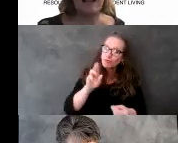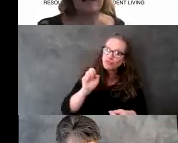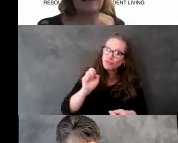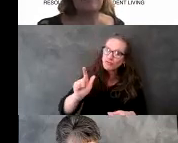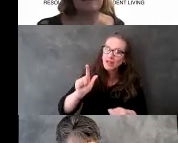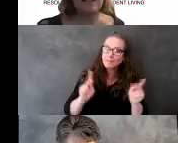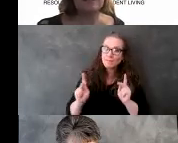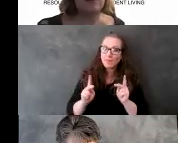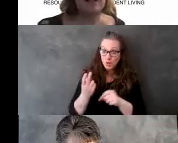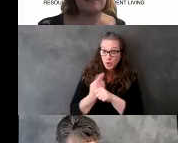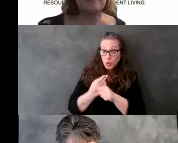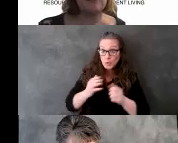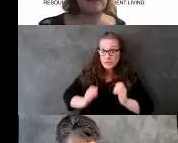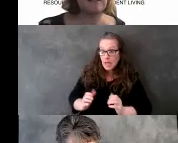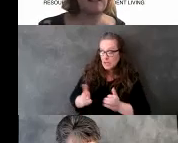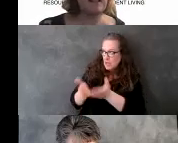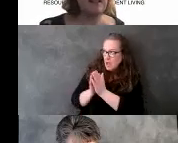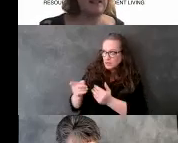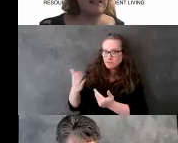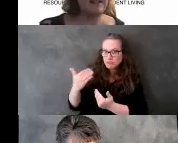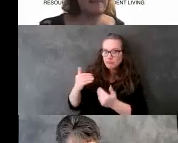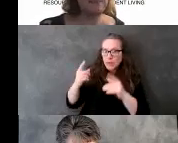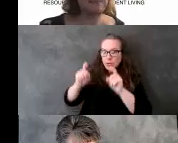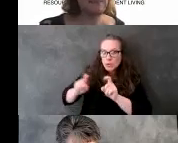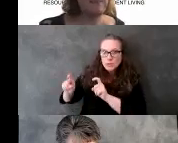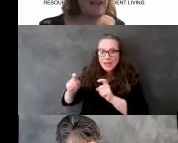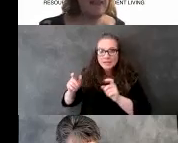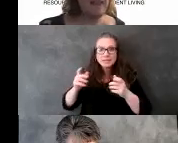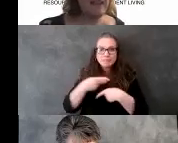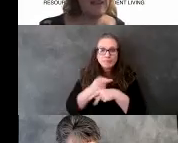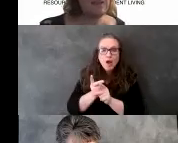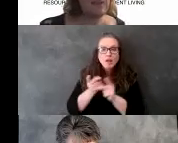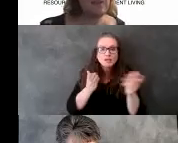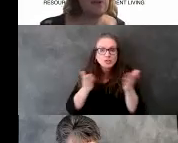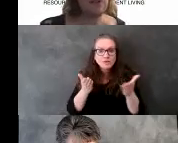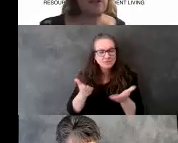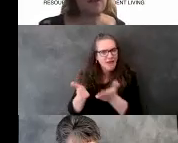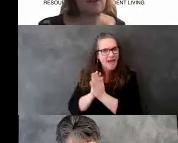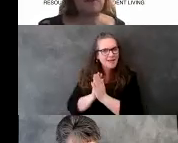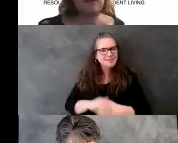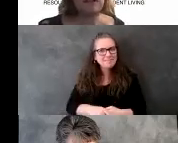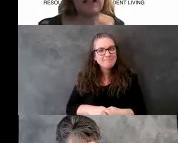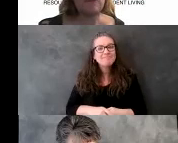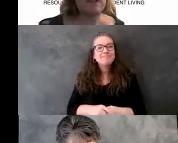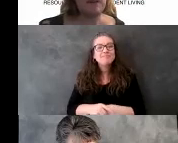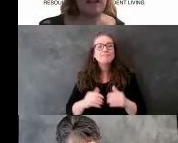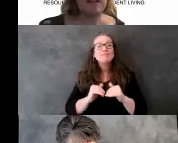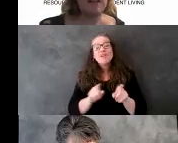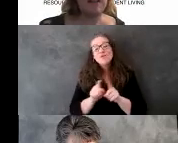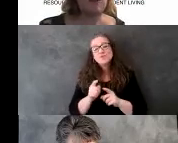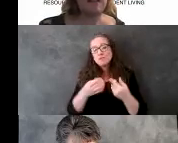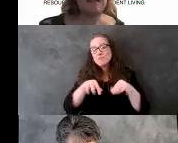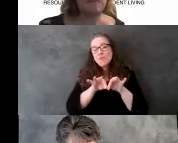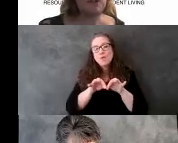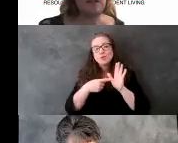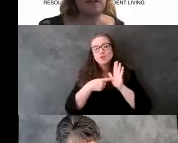and ask them to test products and services. And then I think it's really important to just treat people with dignity and respect.